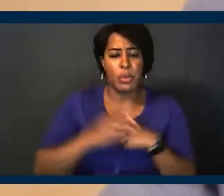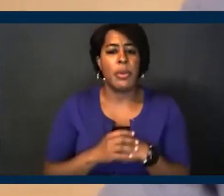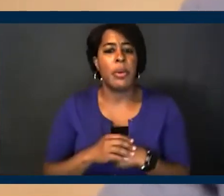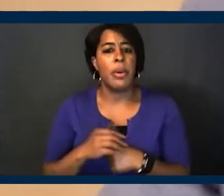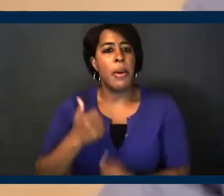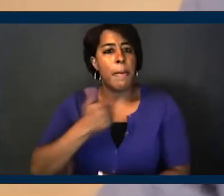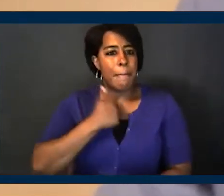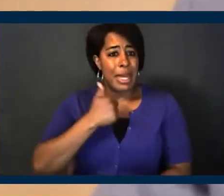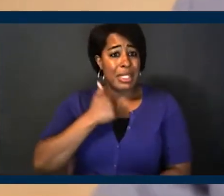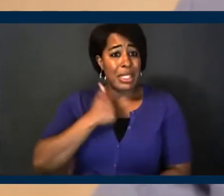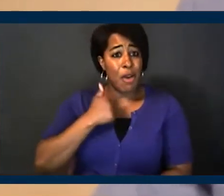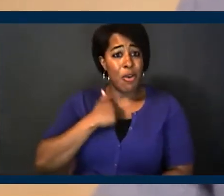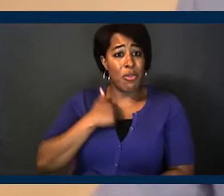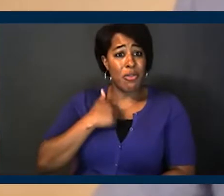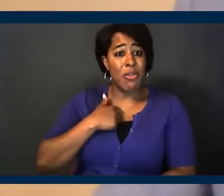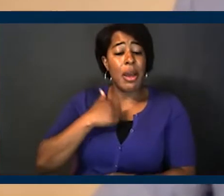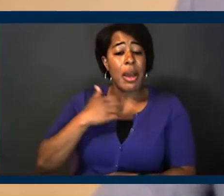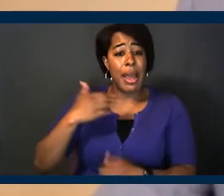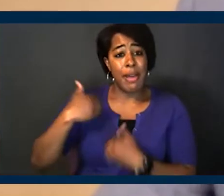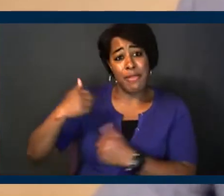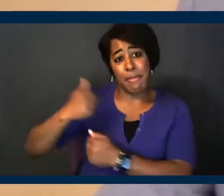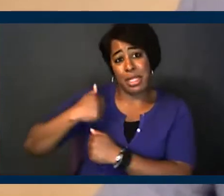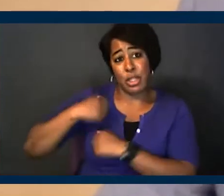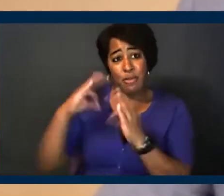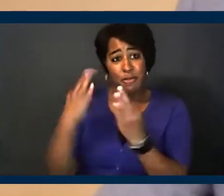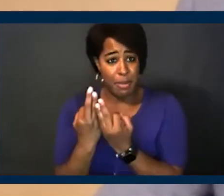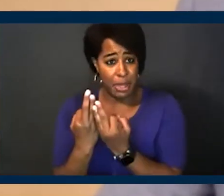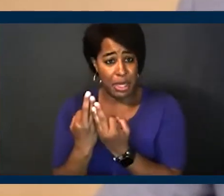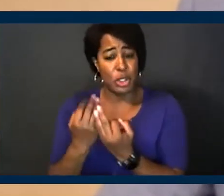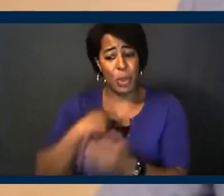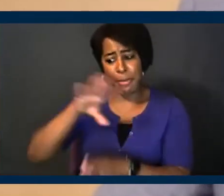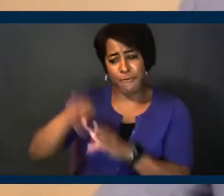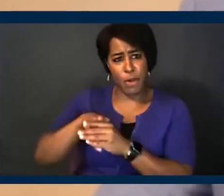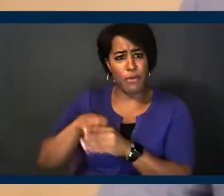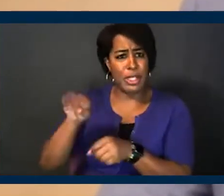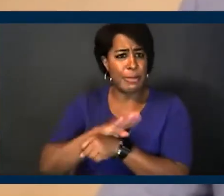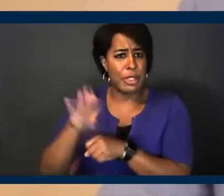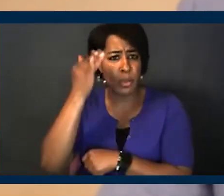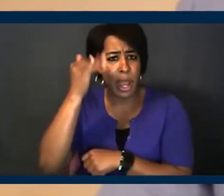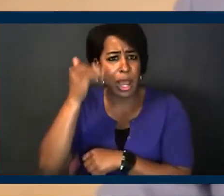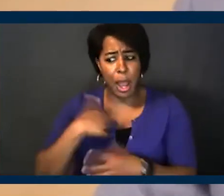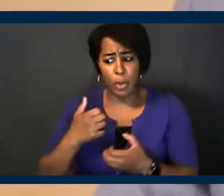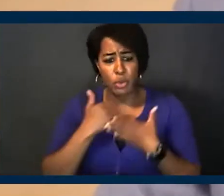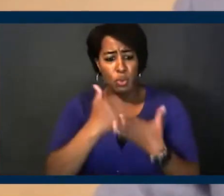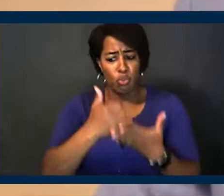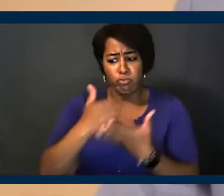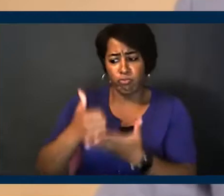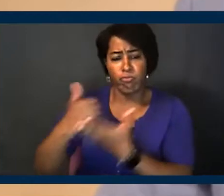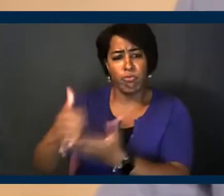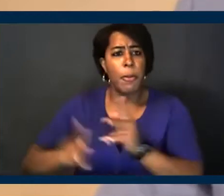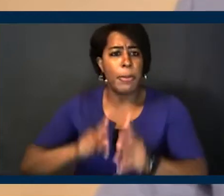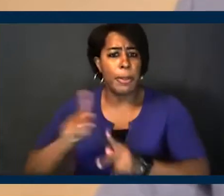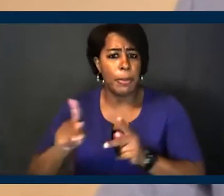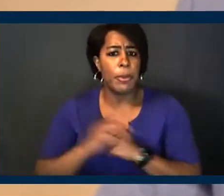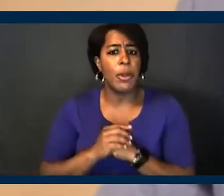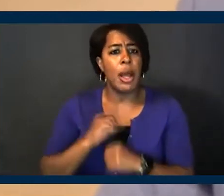from a military family. So I got into this business to help people in a service first mentality. And our party's